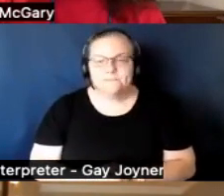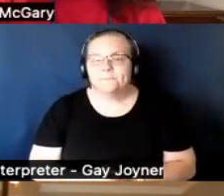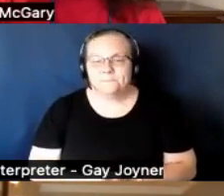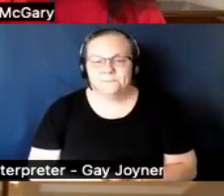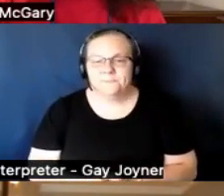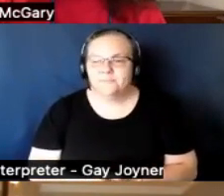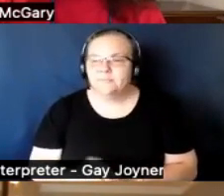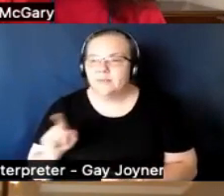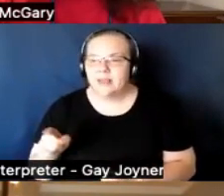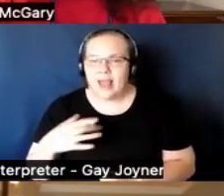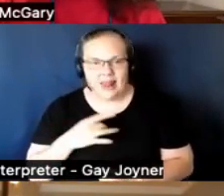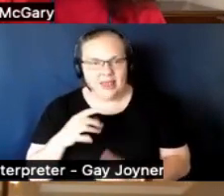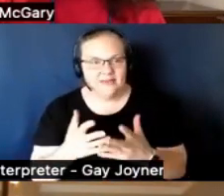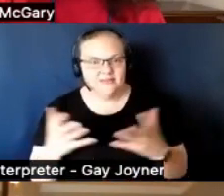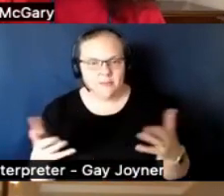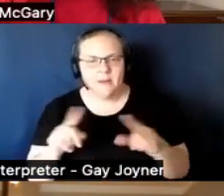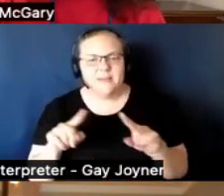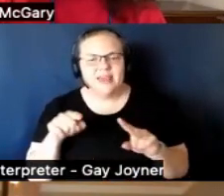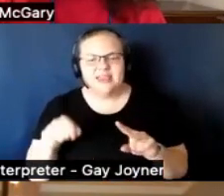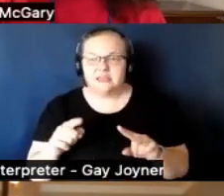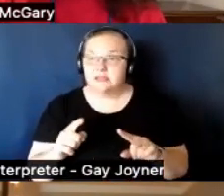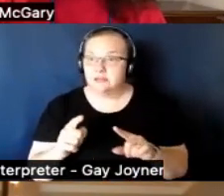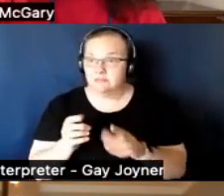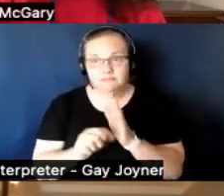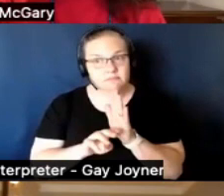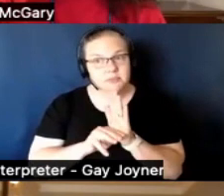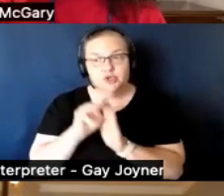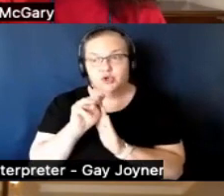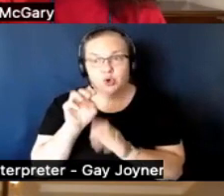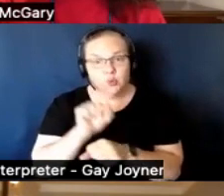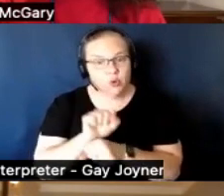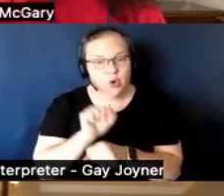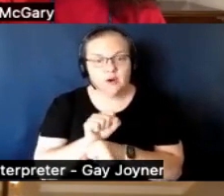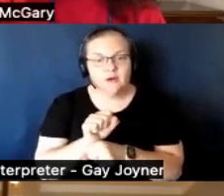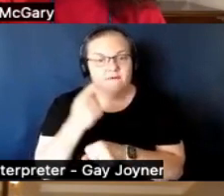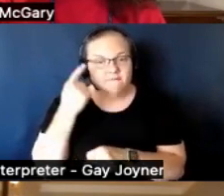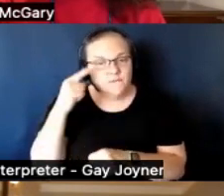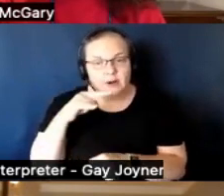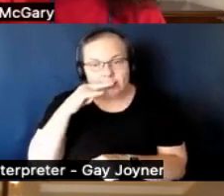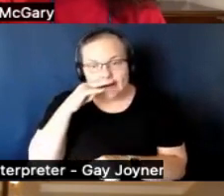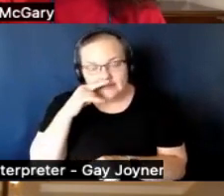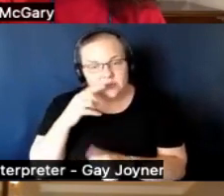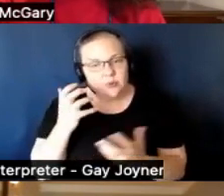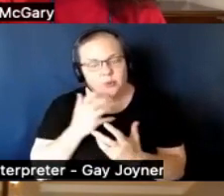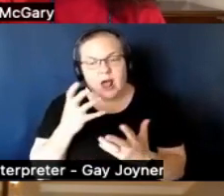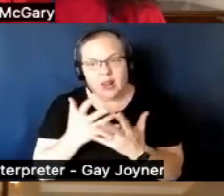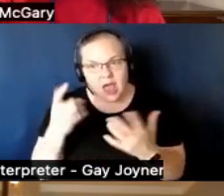I like this very much. This is very mature work. Mm-hmm. You know, there's a lot of thought put into this.